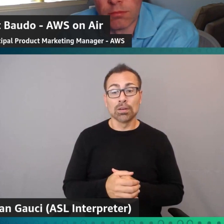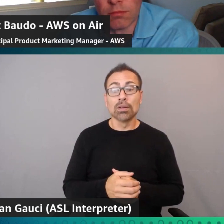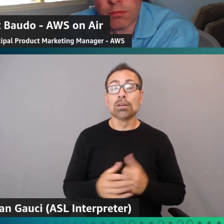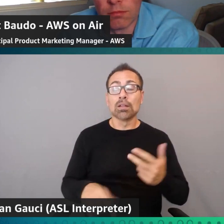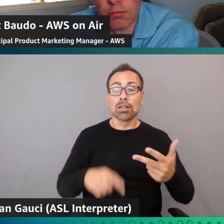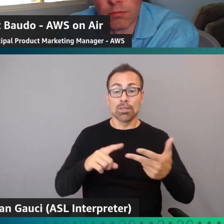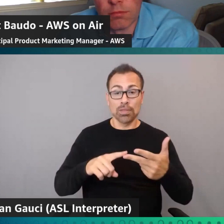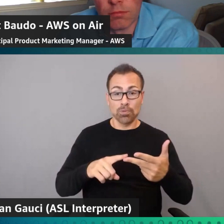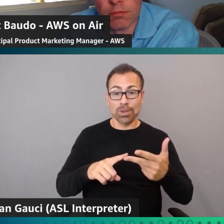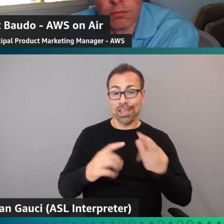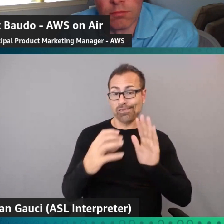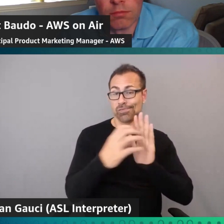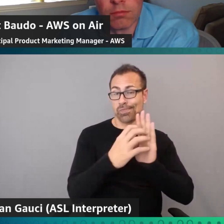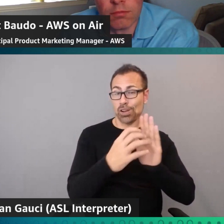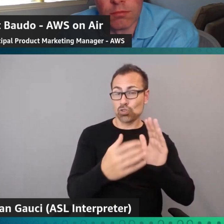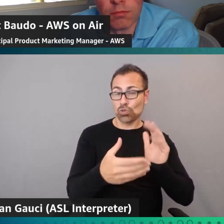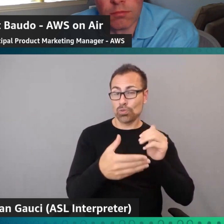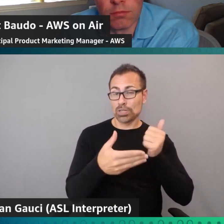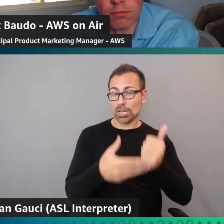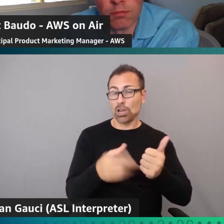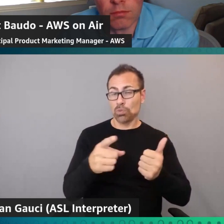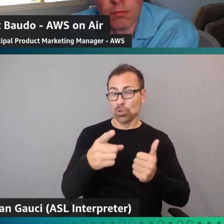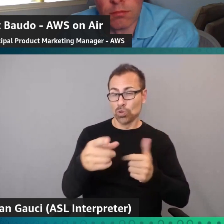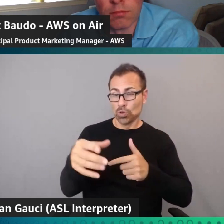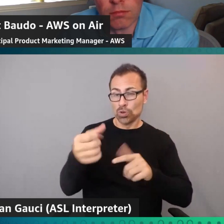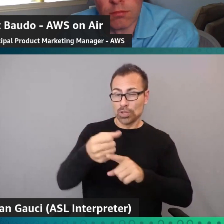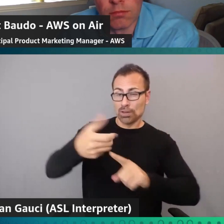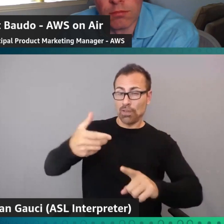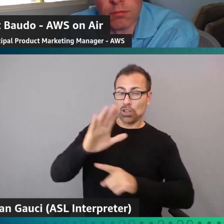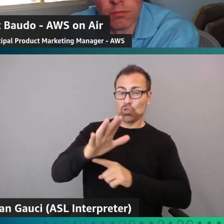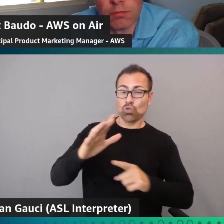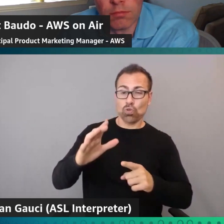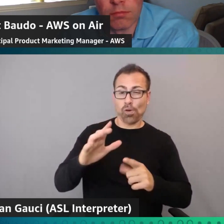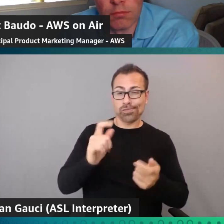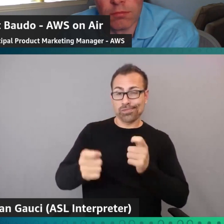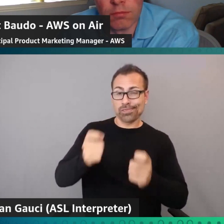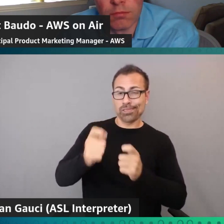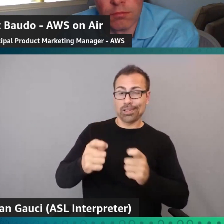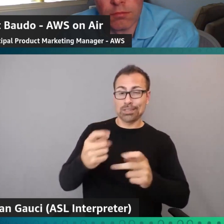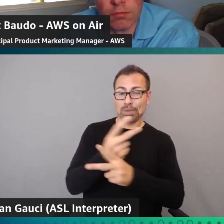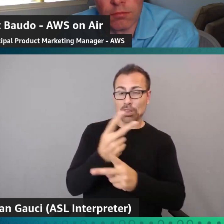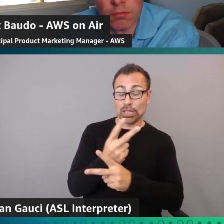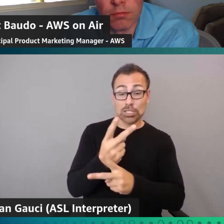help you define your own custom calculations, which you can basically reuse throughout